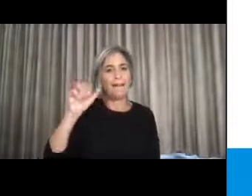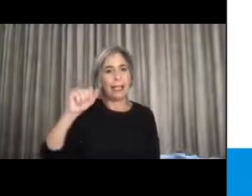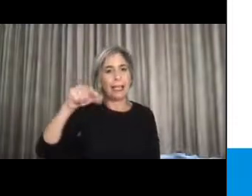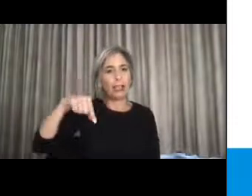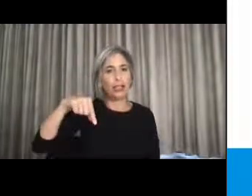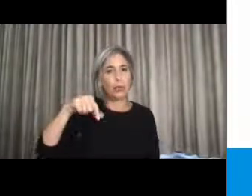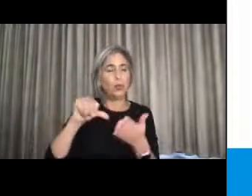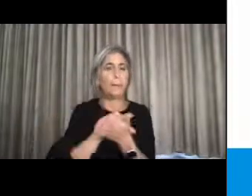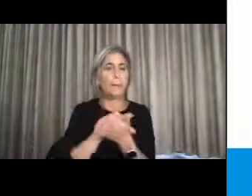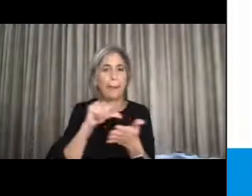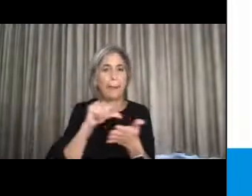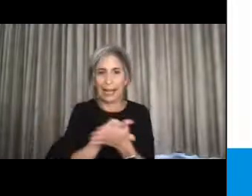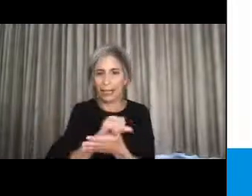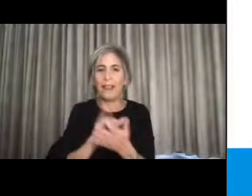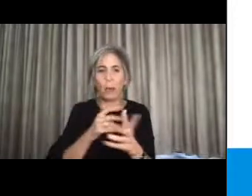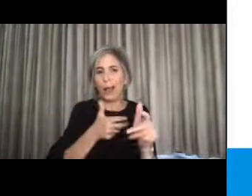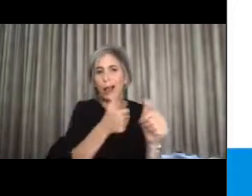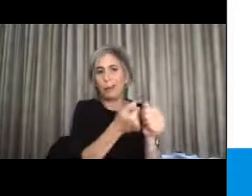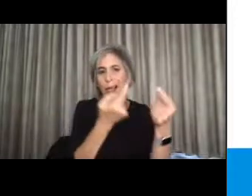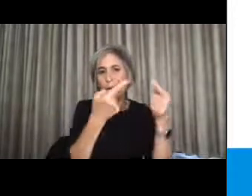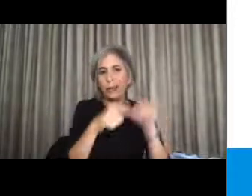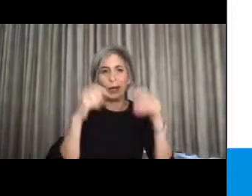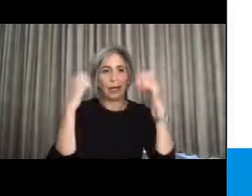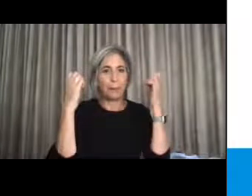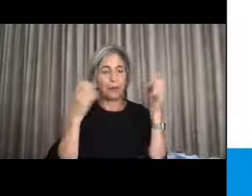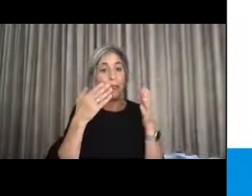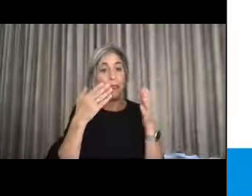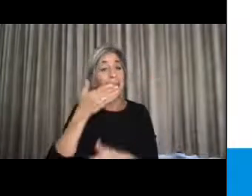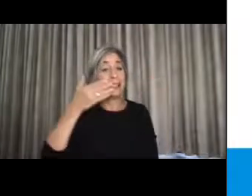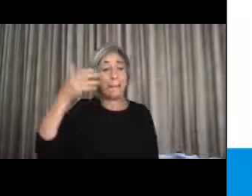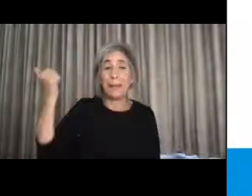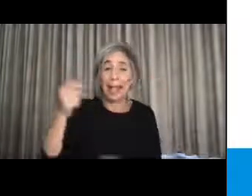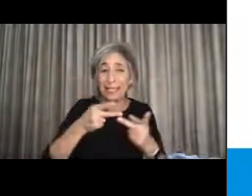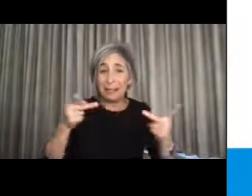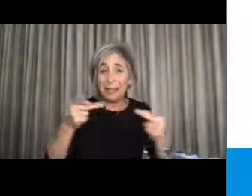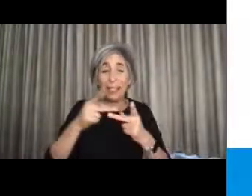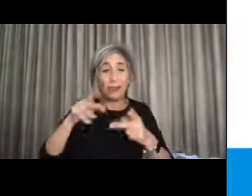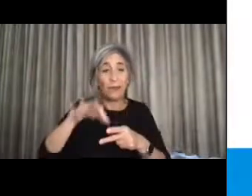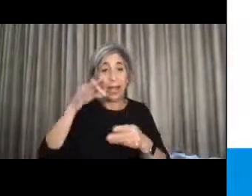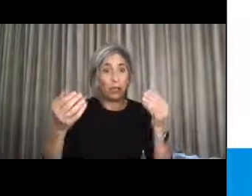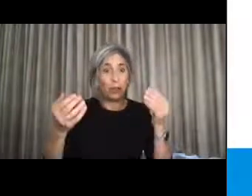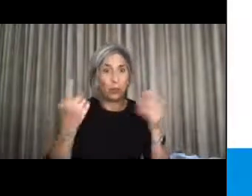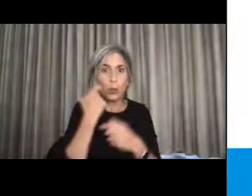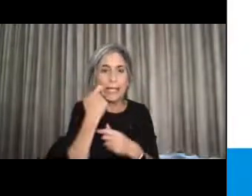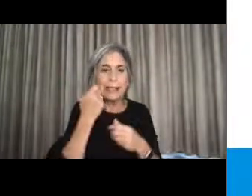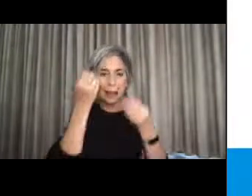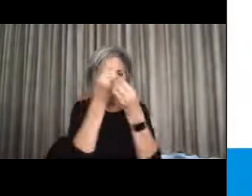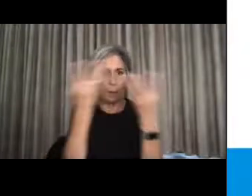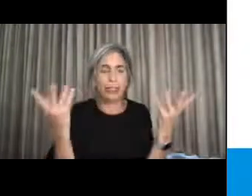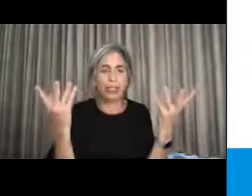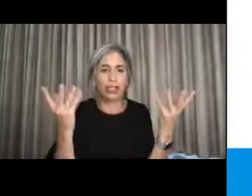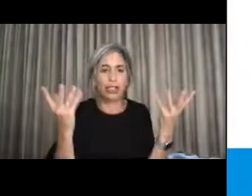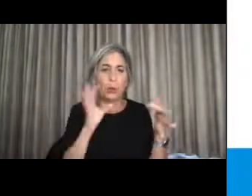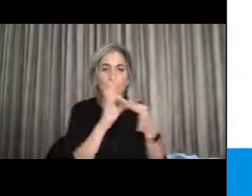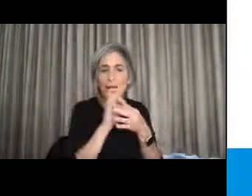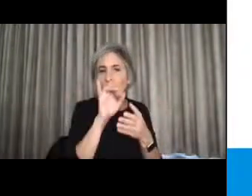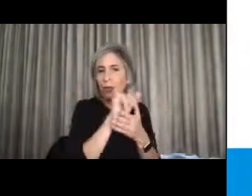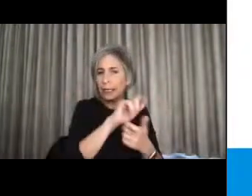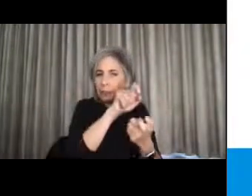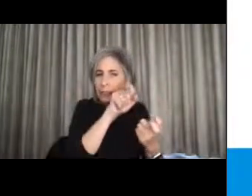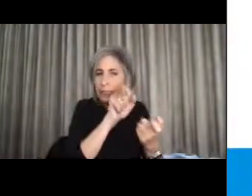So that is really where the best place you can find up-to-date information, such as related to that